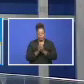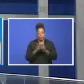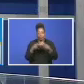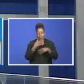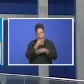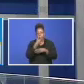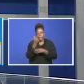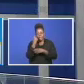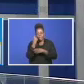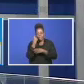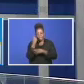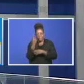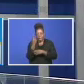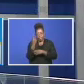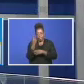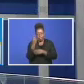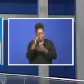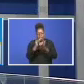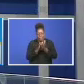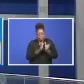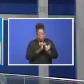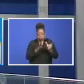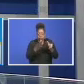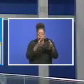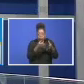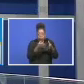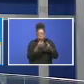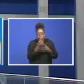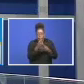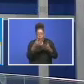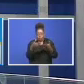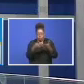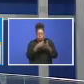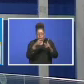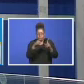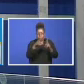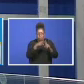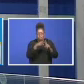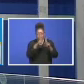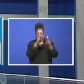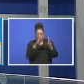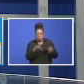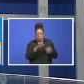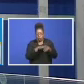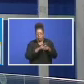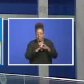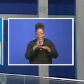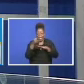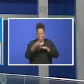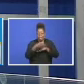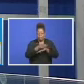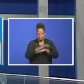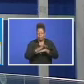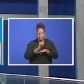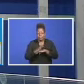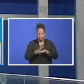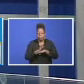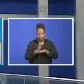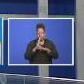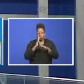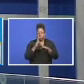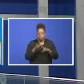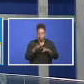We have a better understanding about that cluster of 11 new positive COVID-19 cases on the island of Bimini, as reported